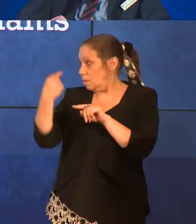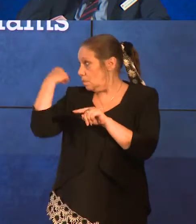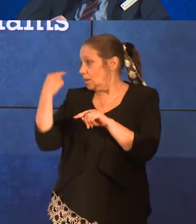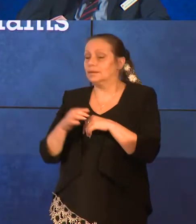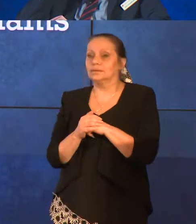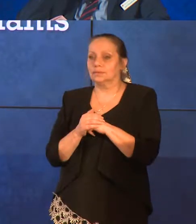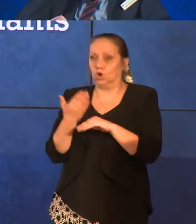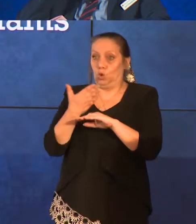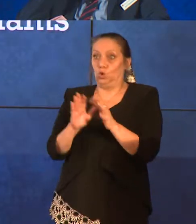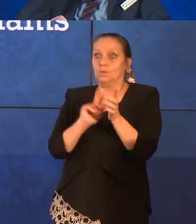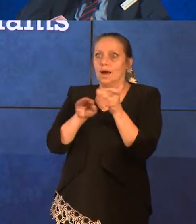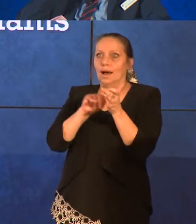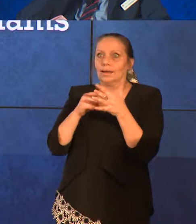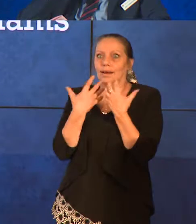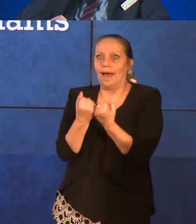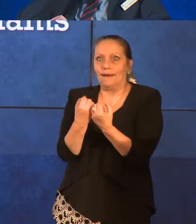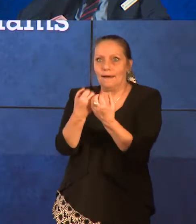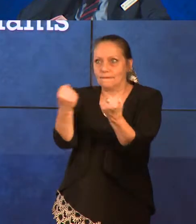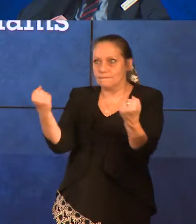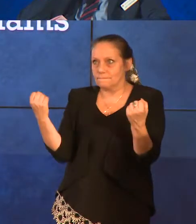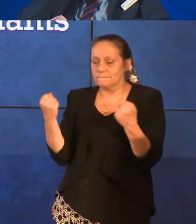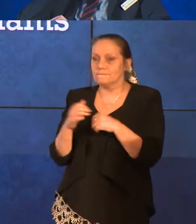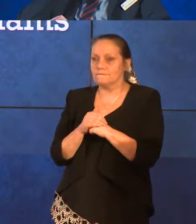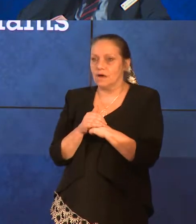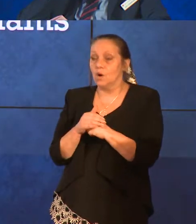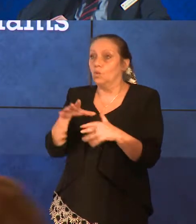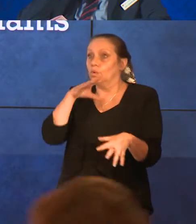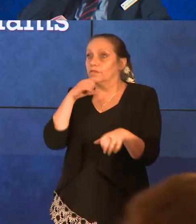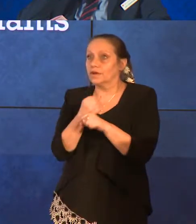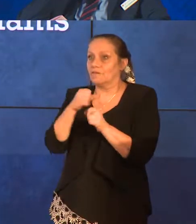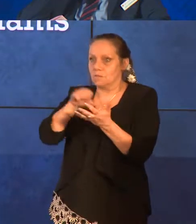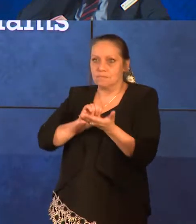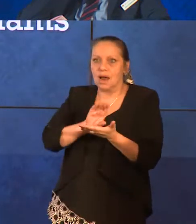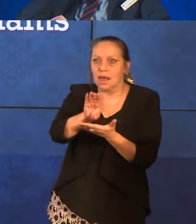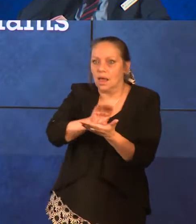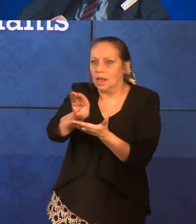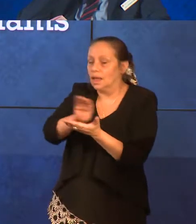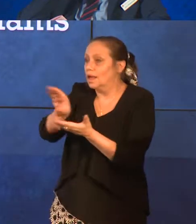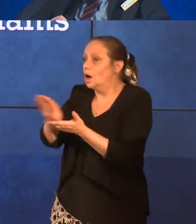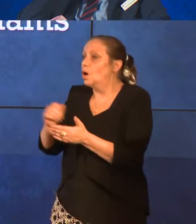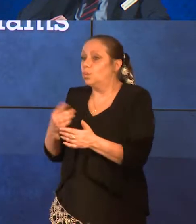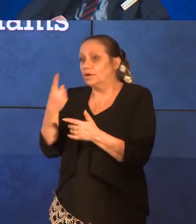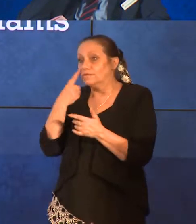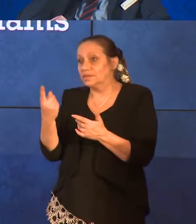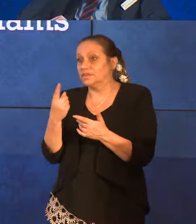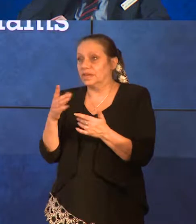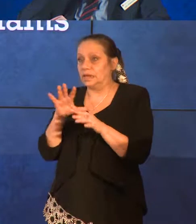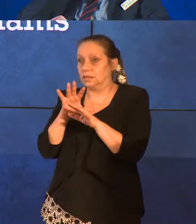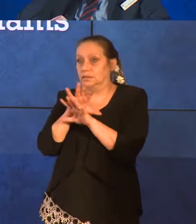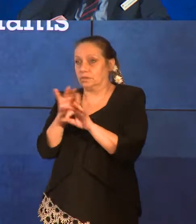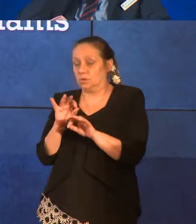there's been a new market created that has an injection of government money is we've seen kind of maybe not so